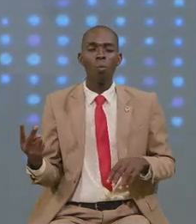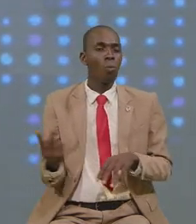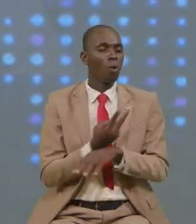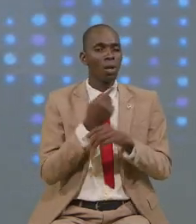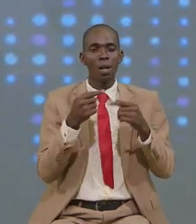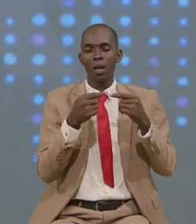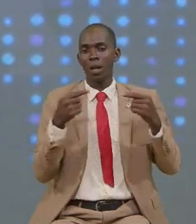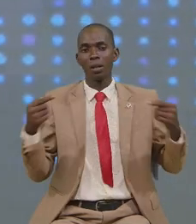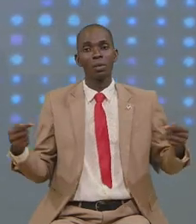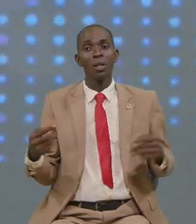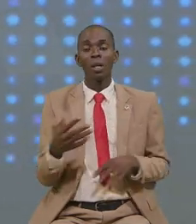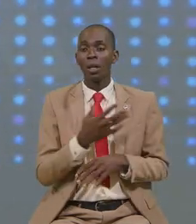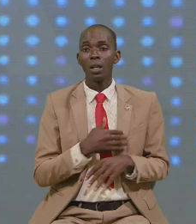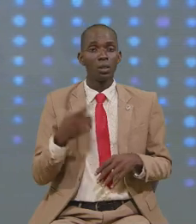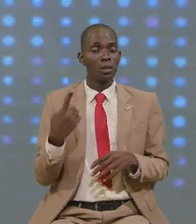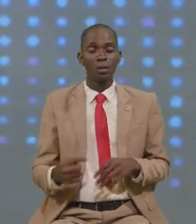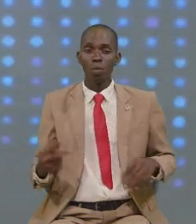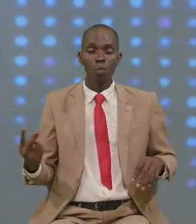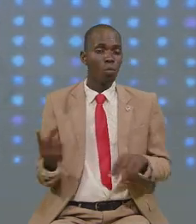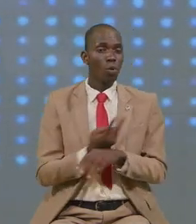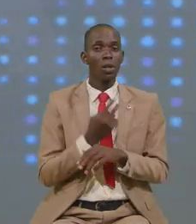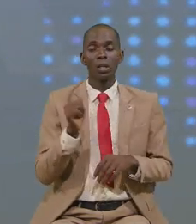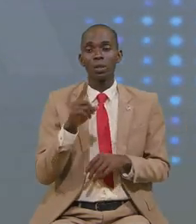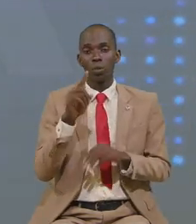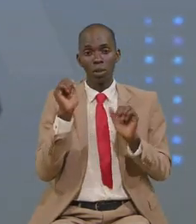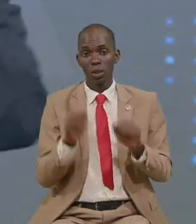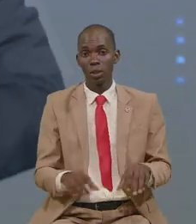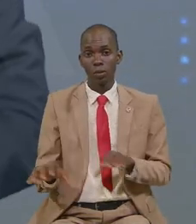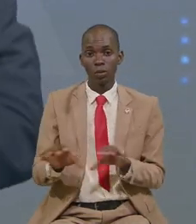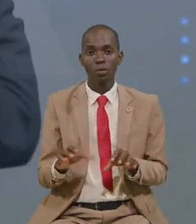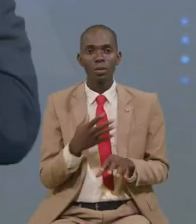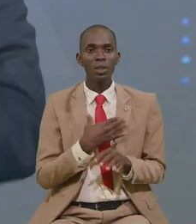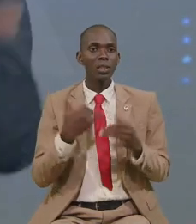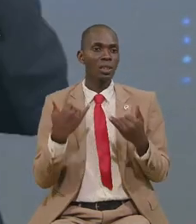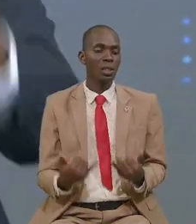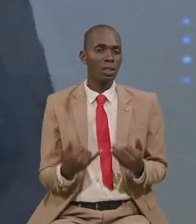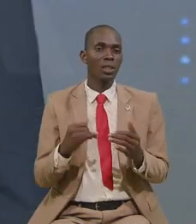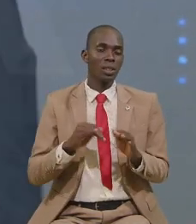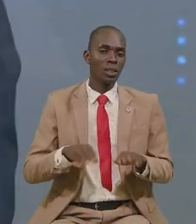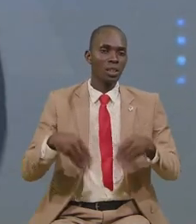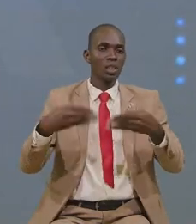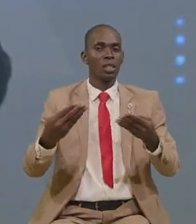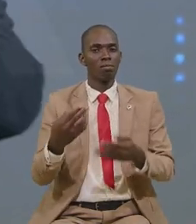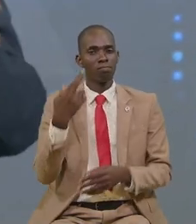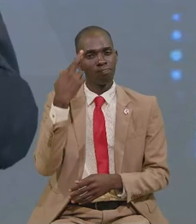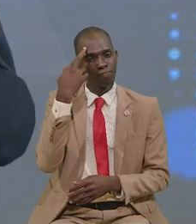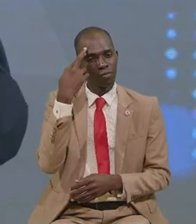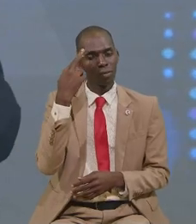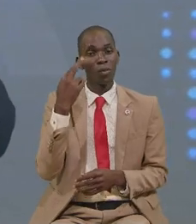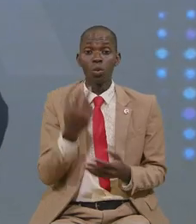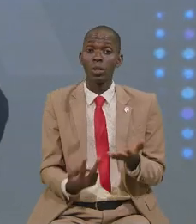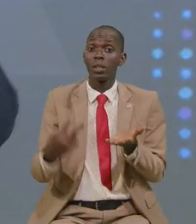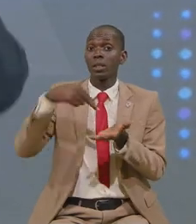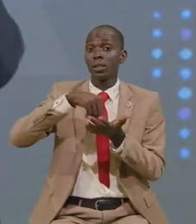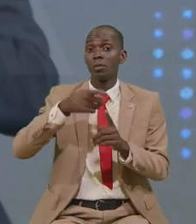and the worst anyone could deal. And now he came risen from the dead, and